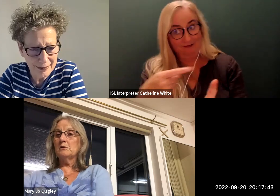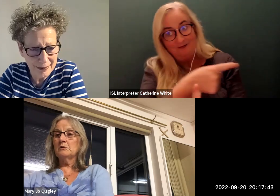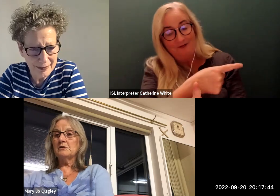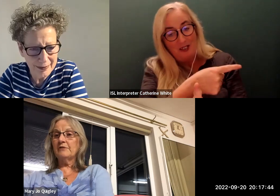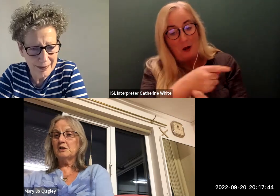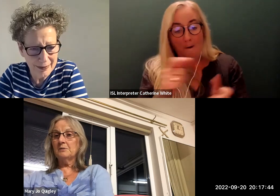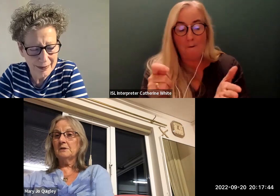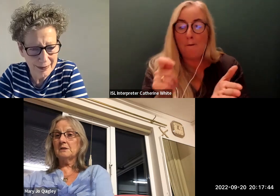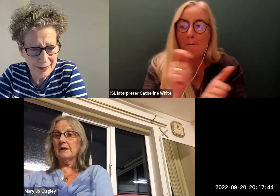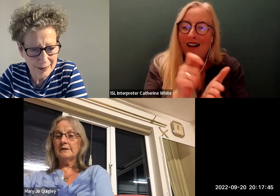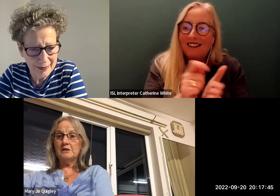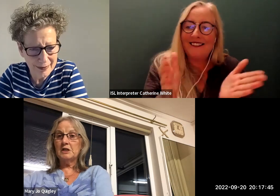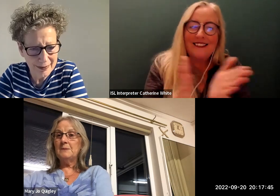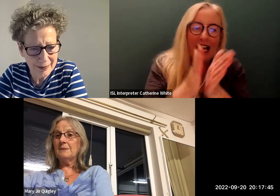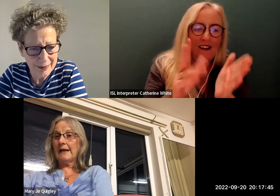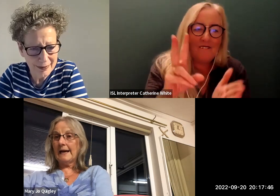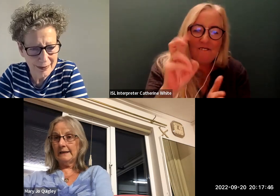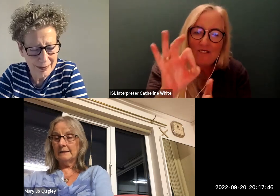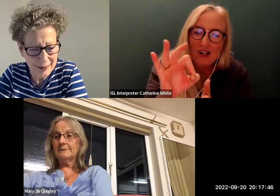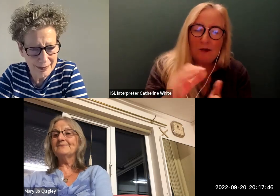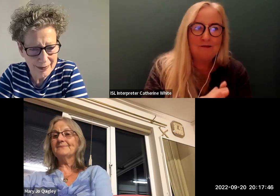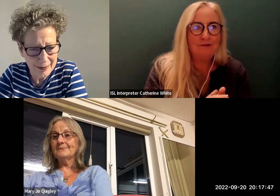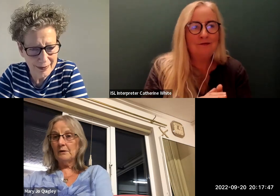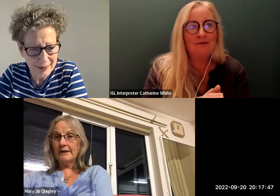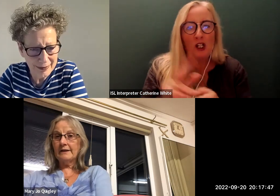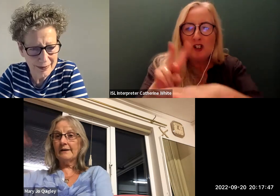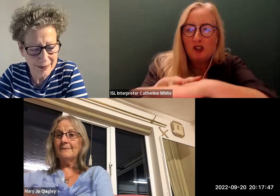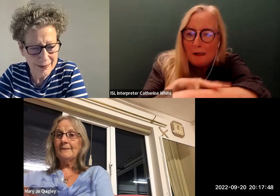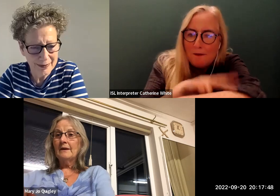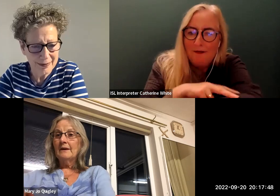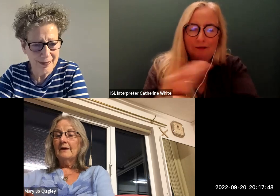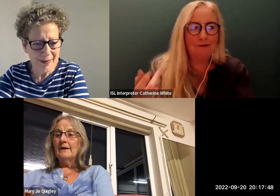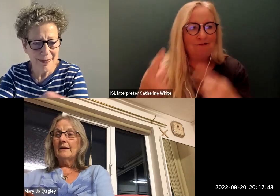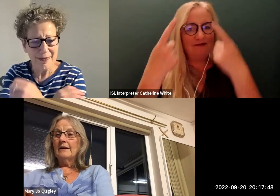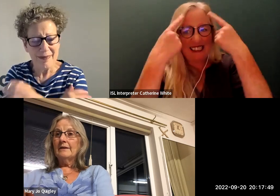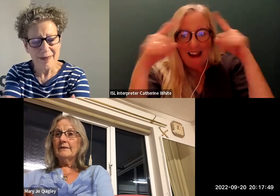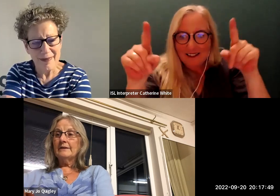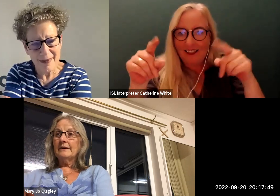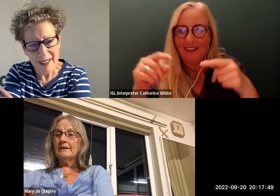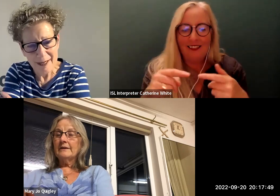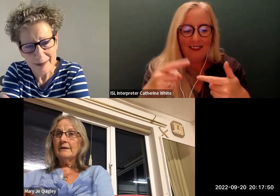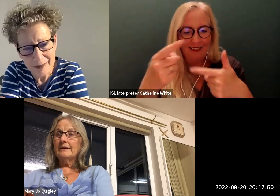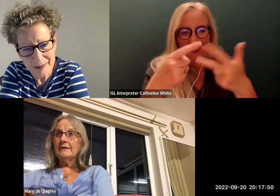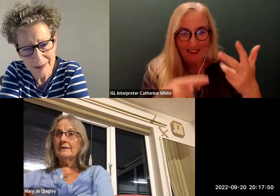they sold vegetables and sheep and cattle and all that kind of thing. And